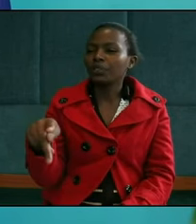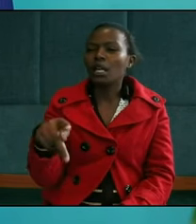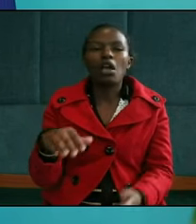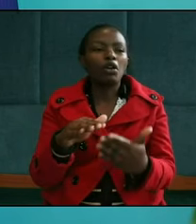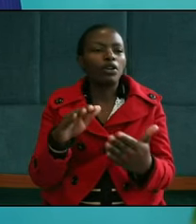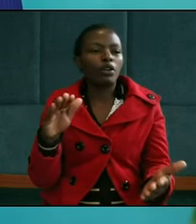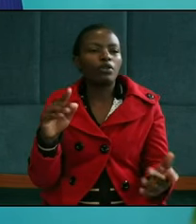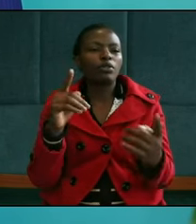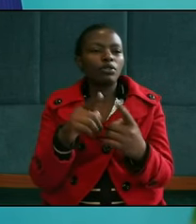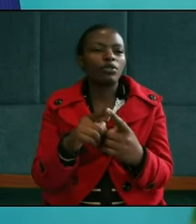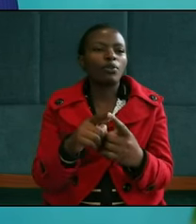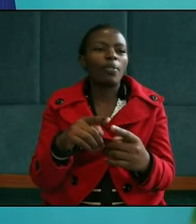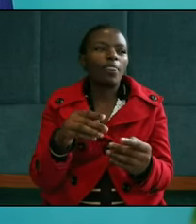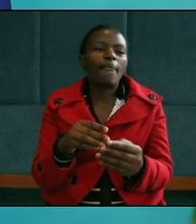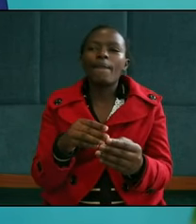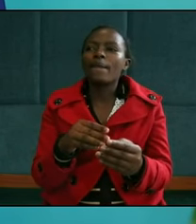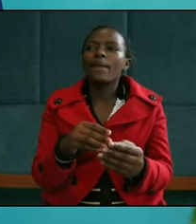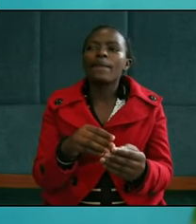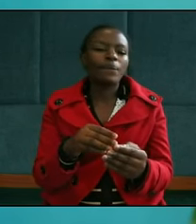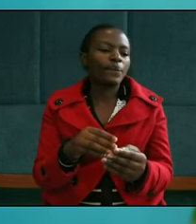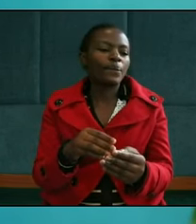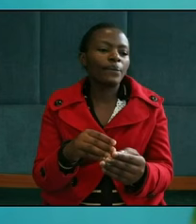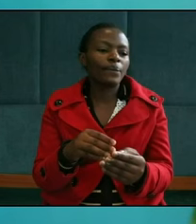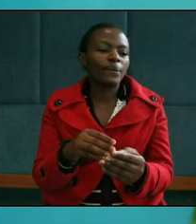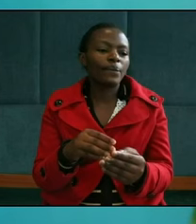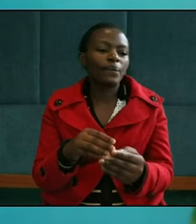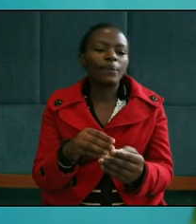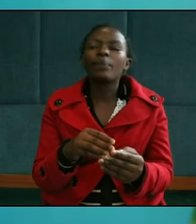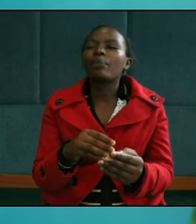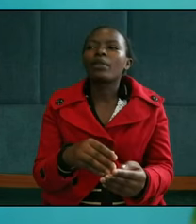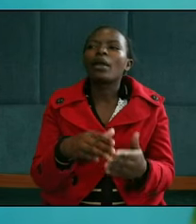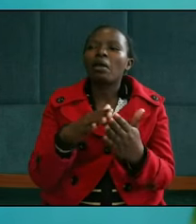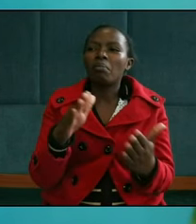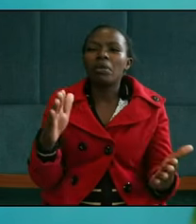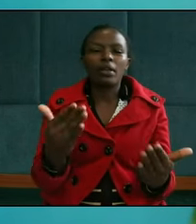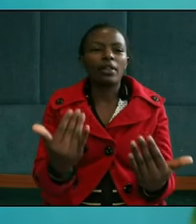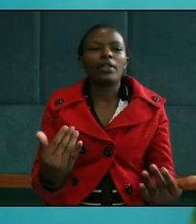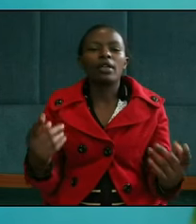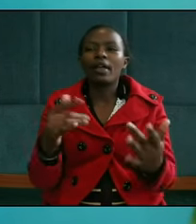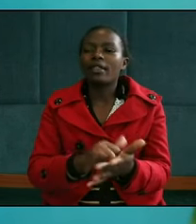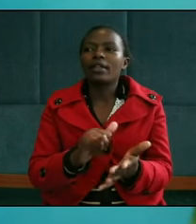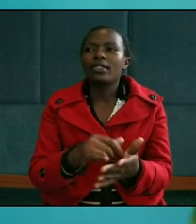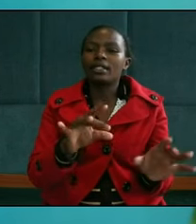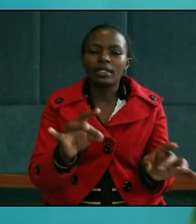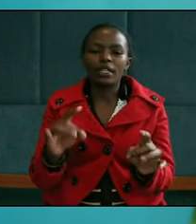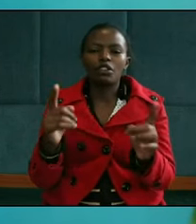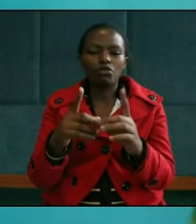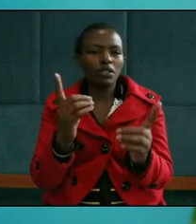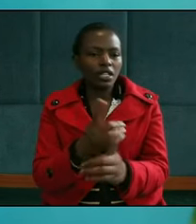gospel messages in dozens of languages on over 1,500 radio stations.